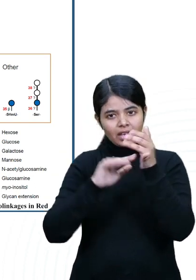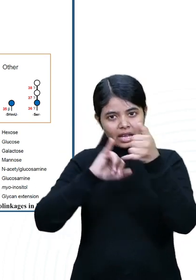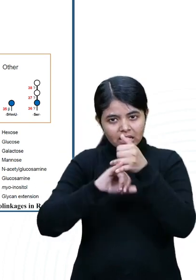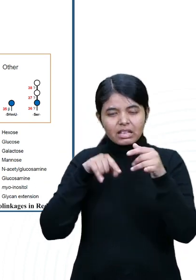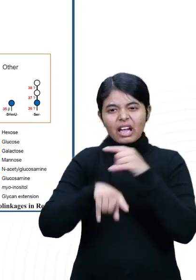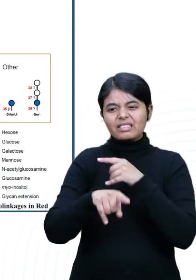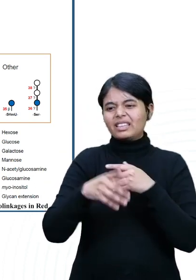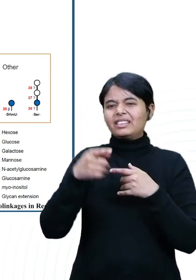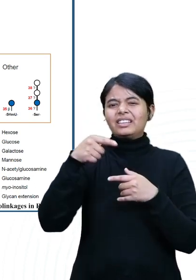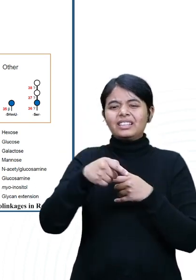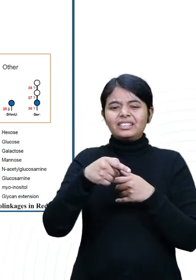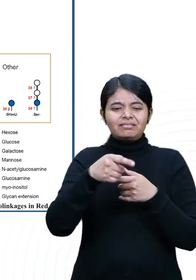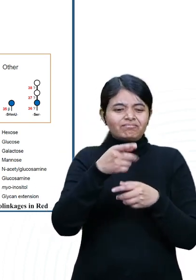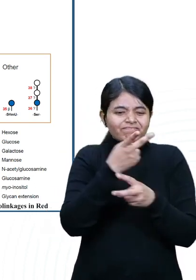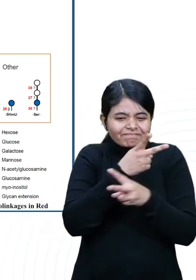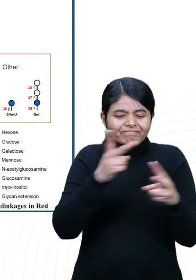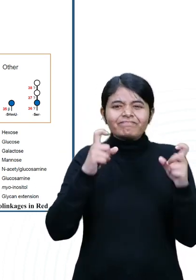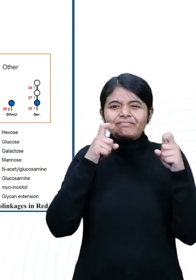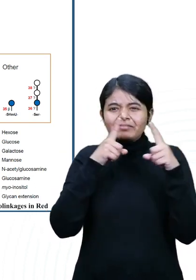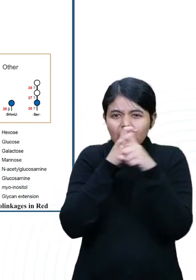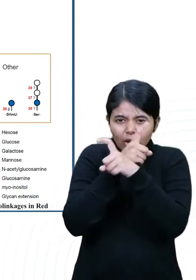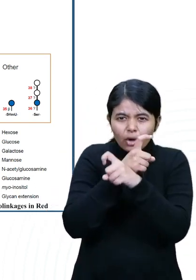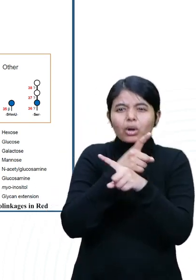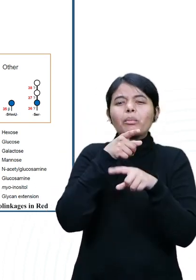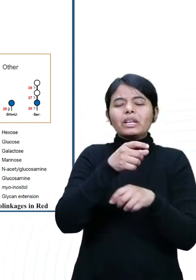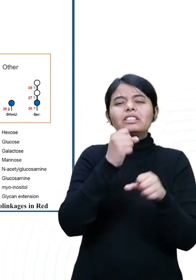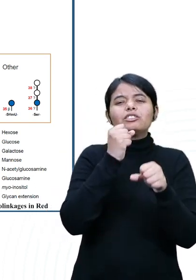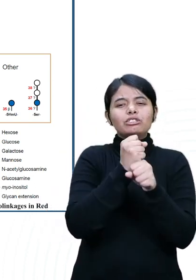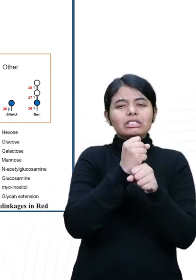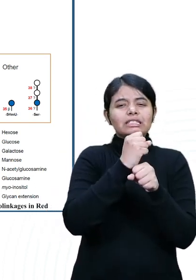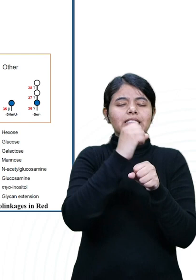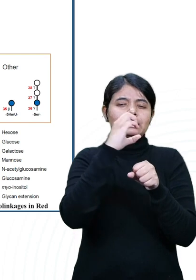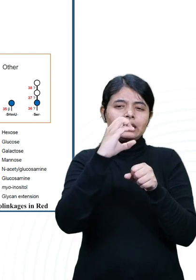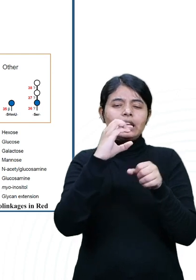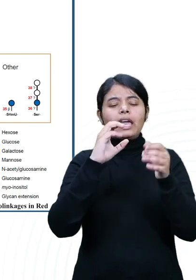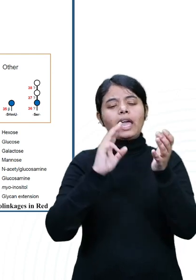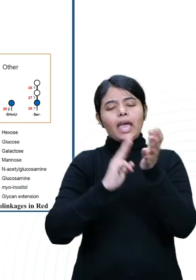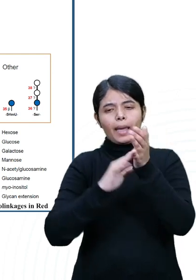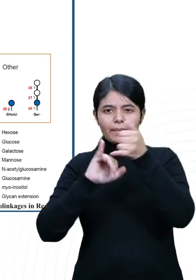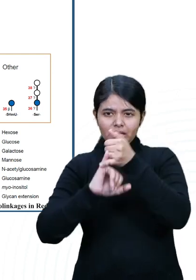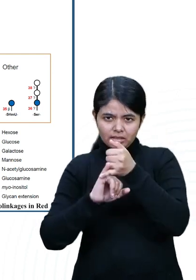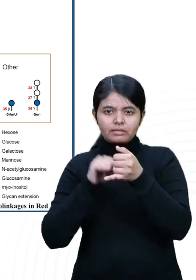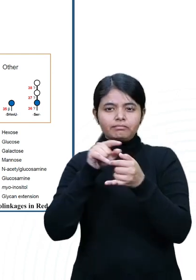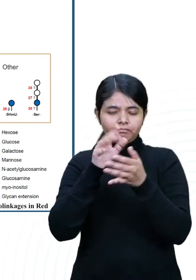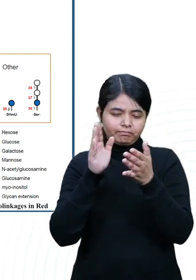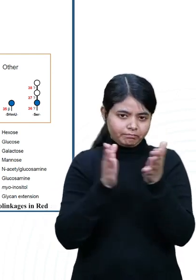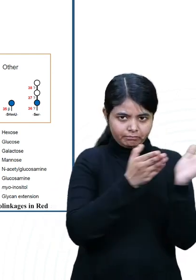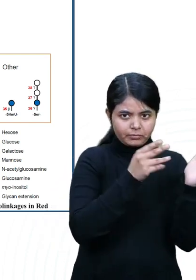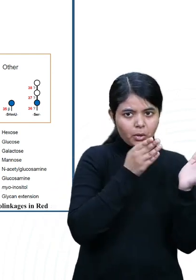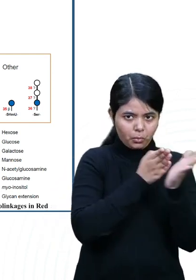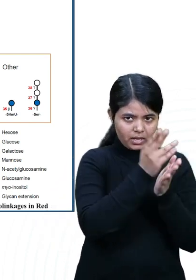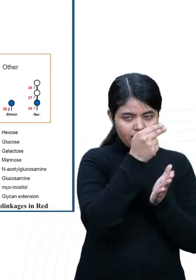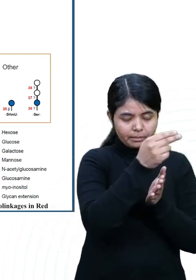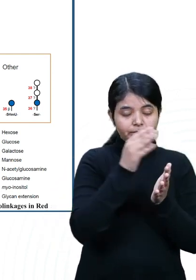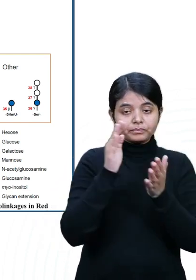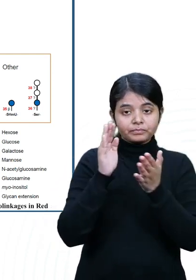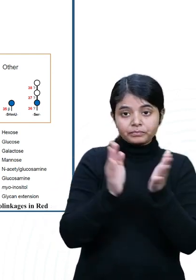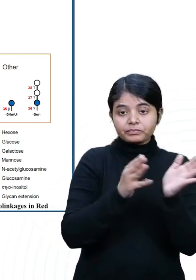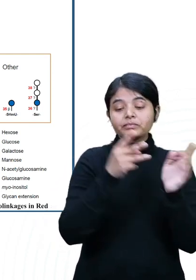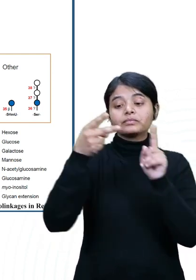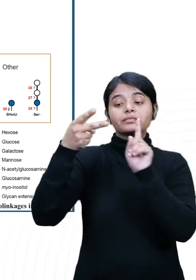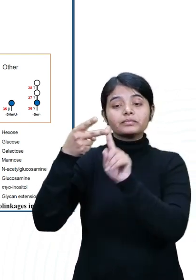dependent glycosylation pathways are essential, and thus they play a major role in the survival of the parasites. Now,